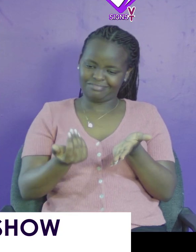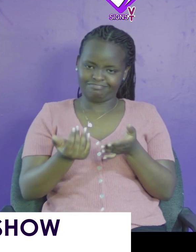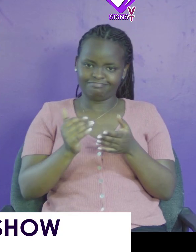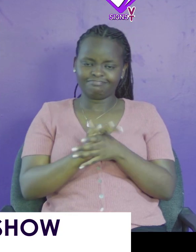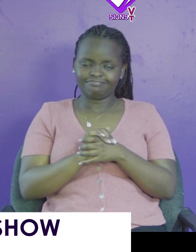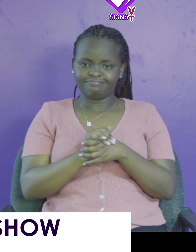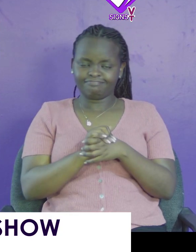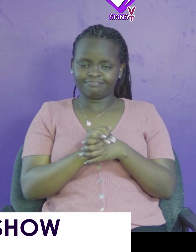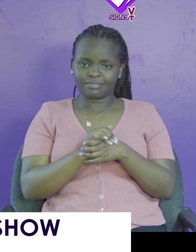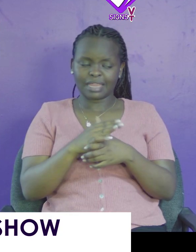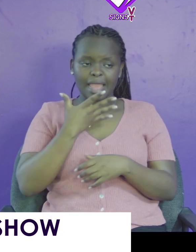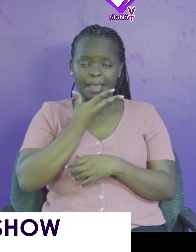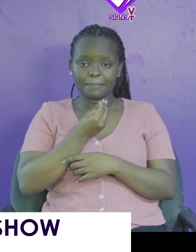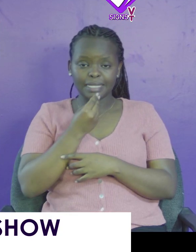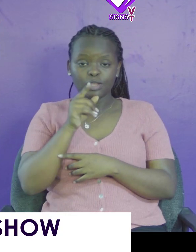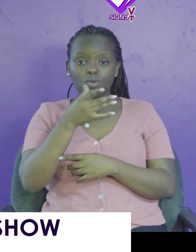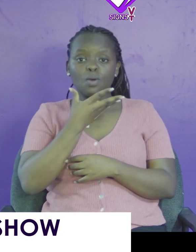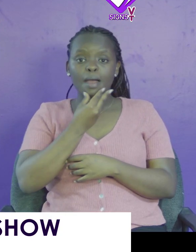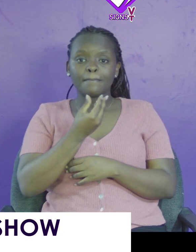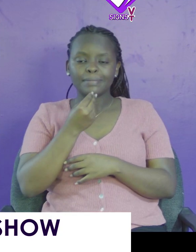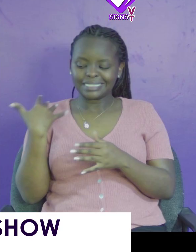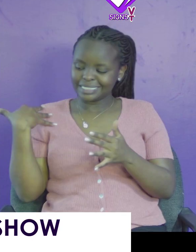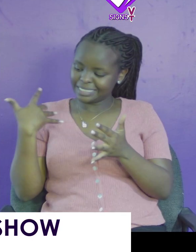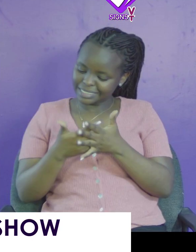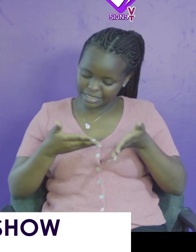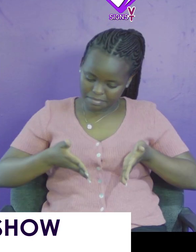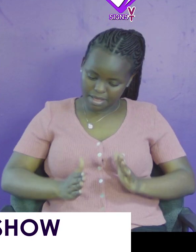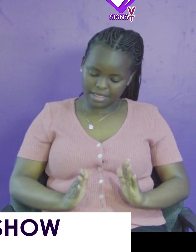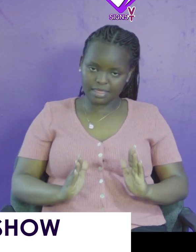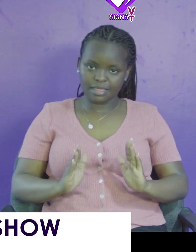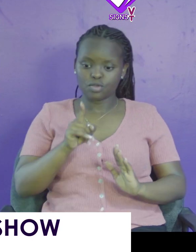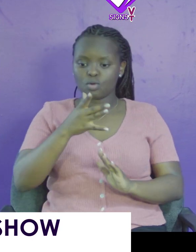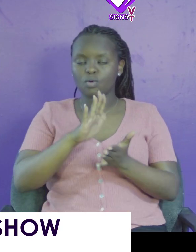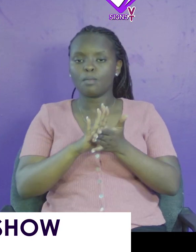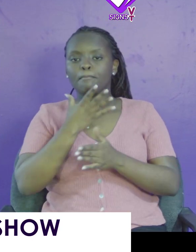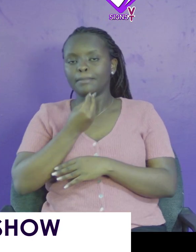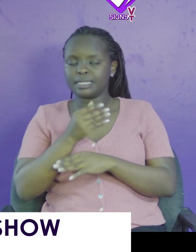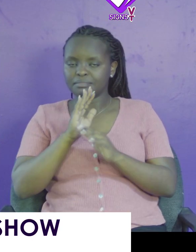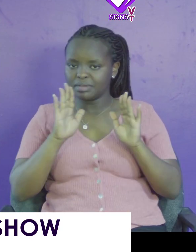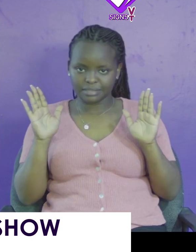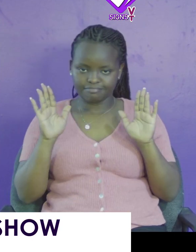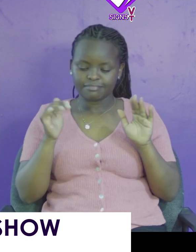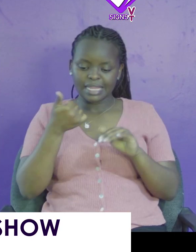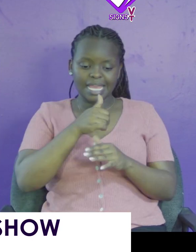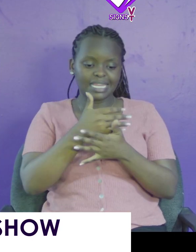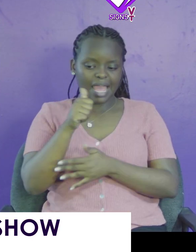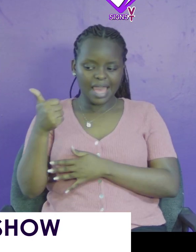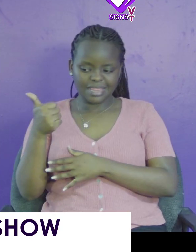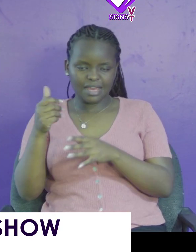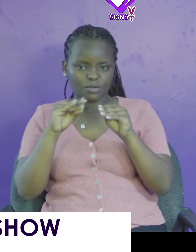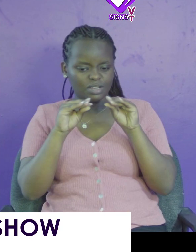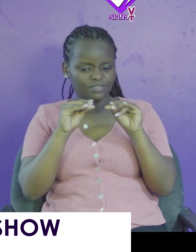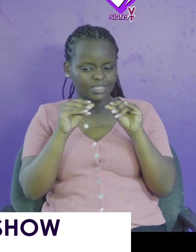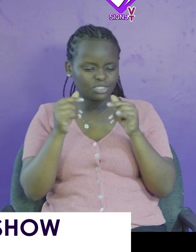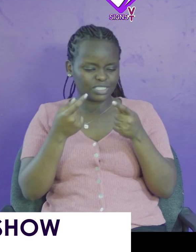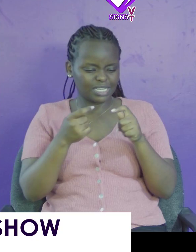Okay. A man, you are a man from the time when you are born, you are a man. Okay. Any other qualifications that you are trying to